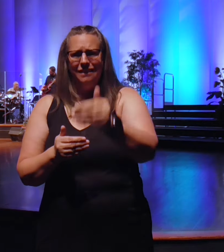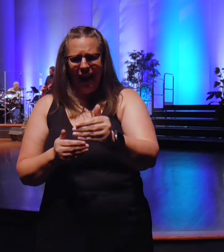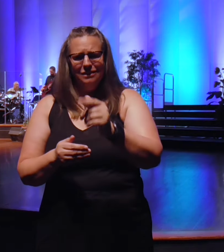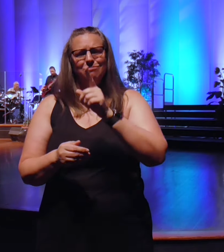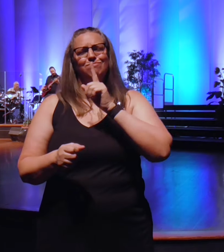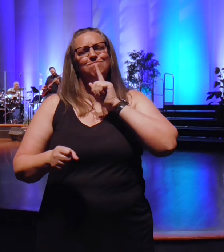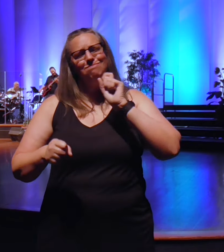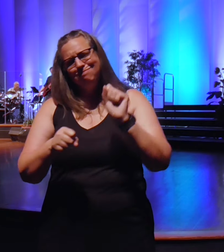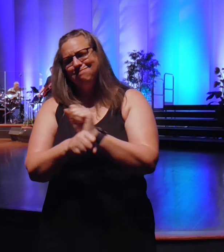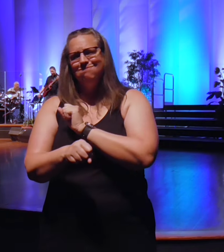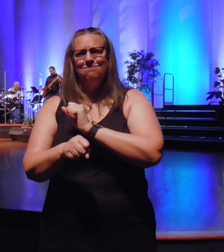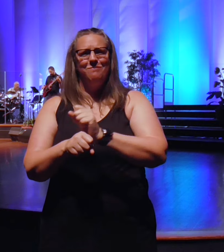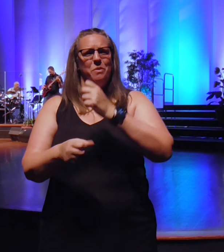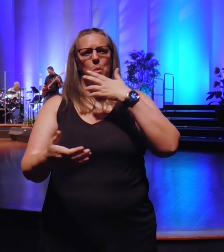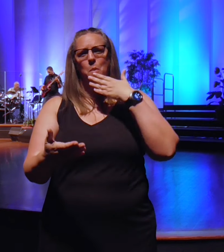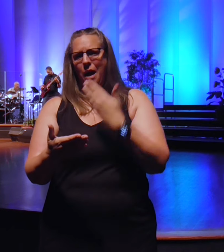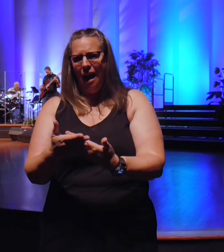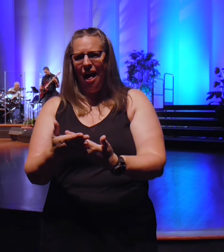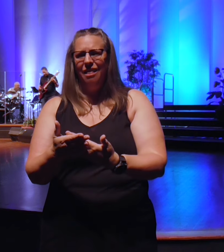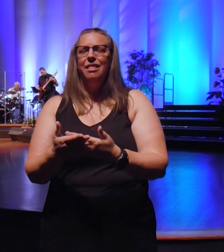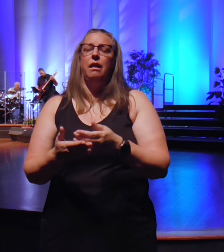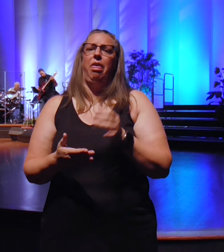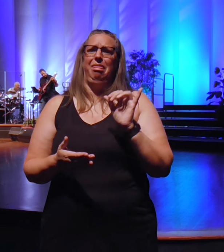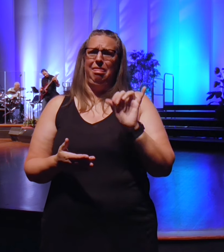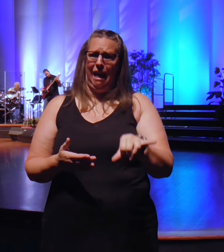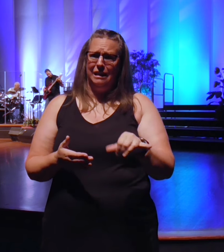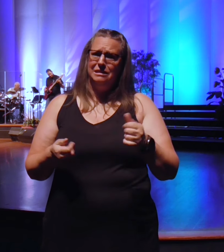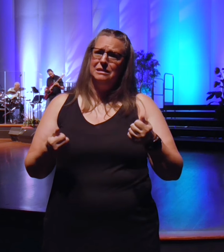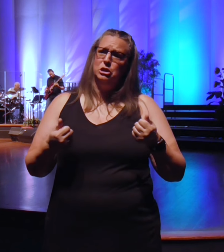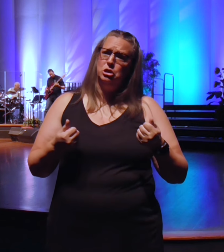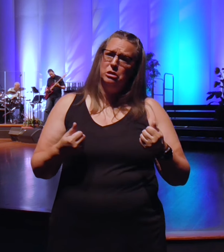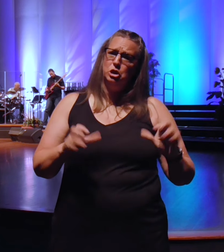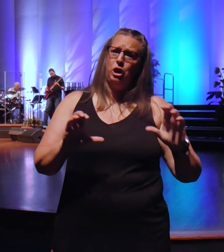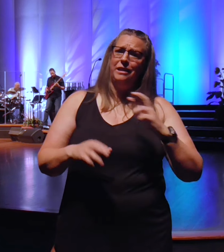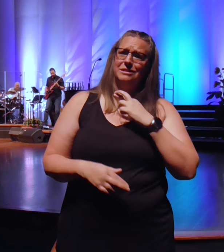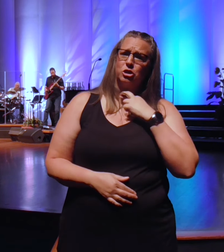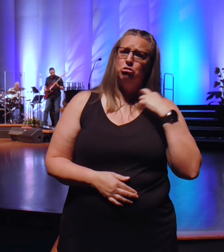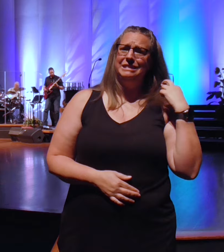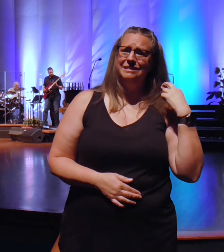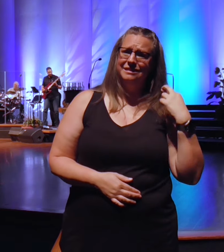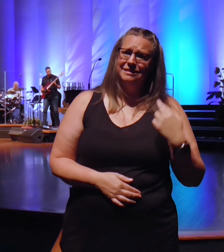it's all a part of taking chances.